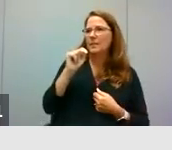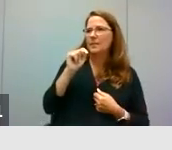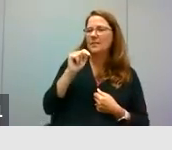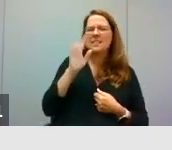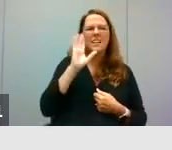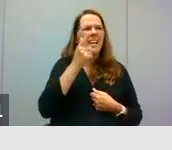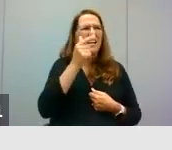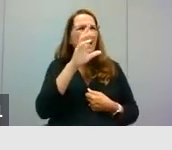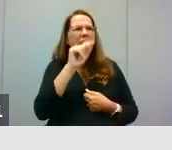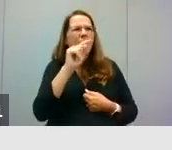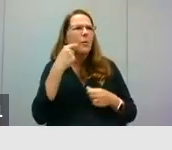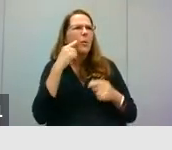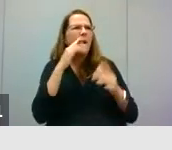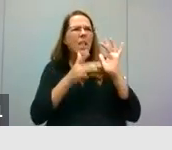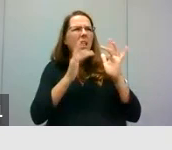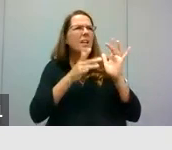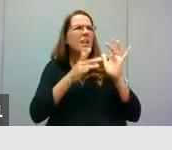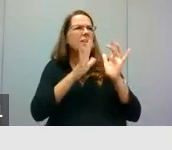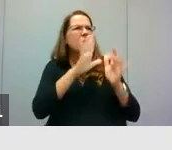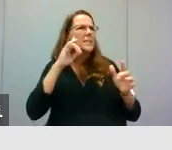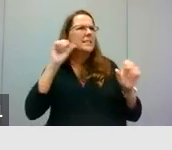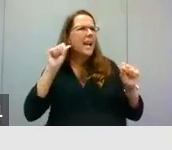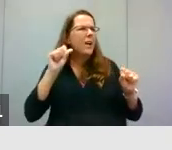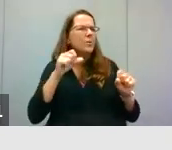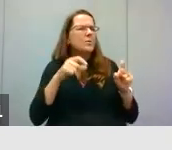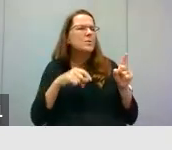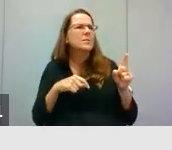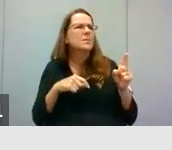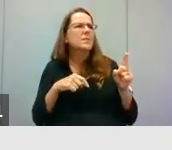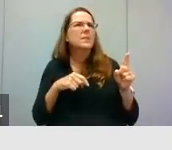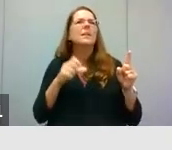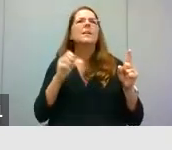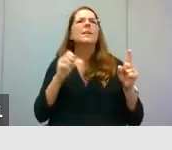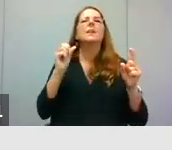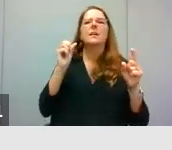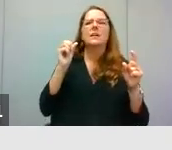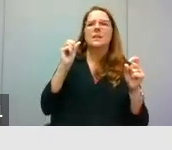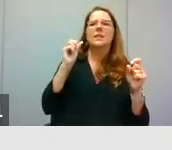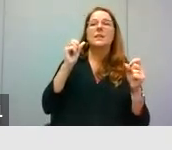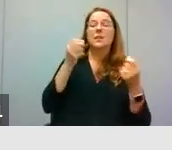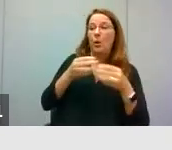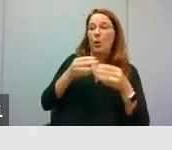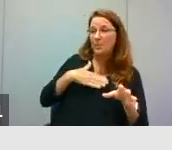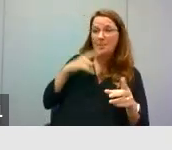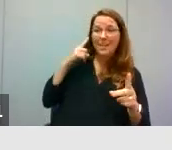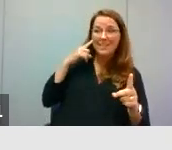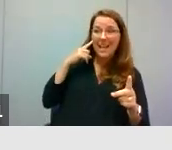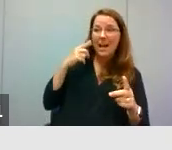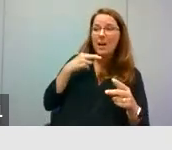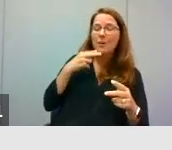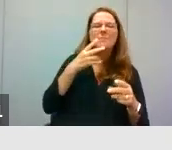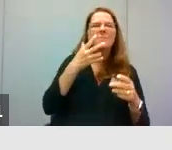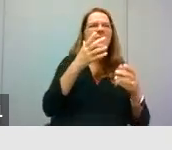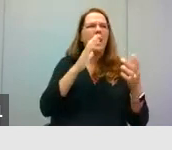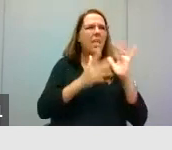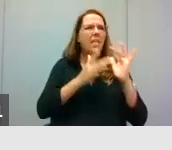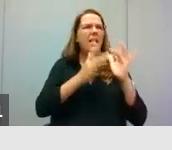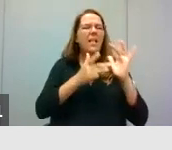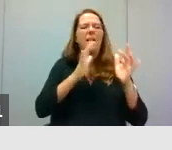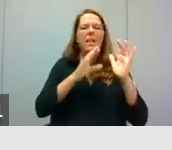Hey Garrett, I think we're losing your sound. Okay, you're losing my sound? What about now? I think we were, it